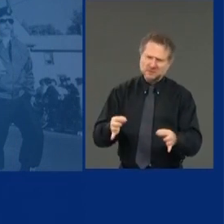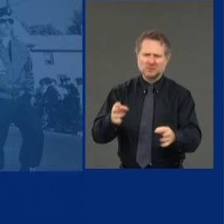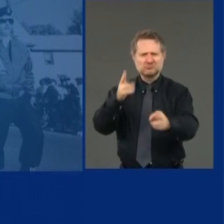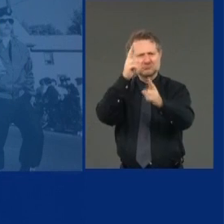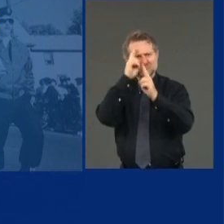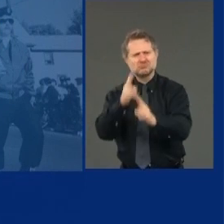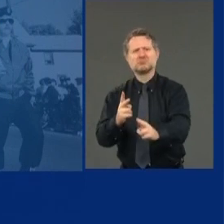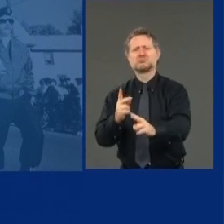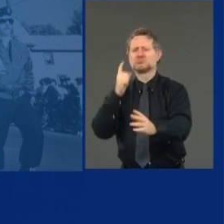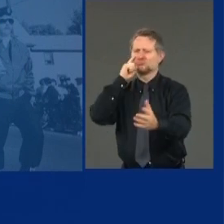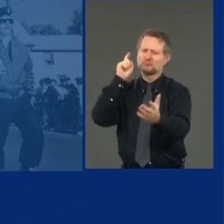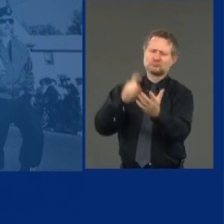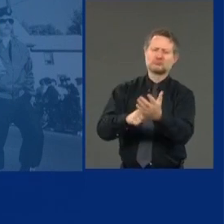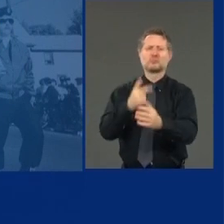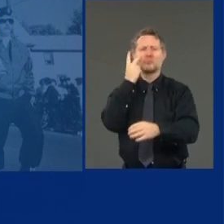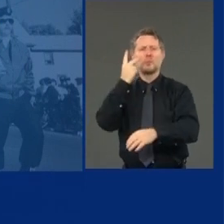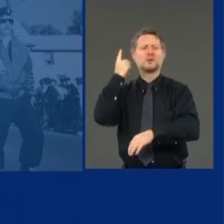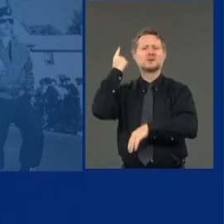celebration?